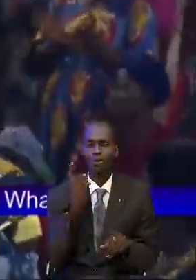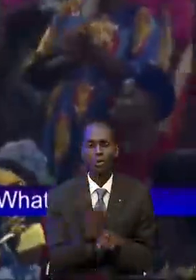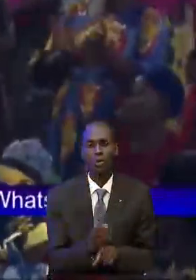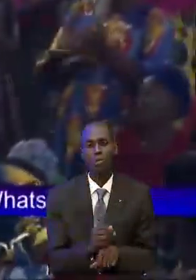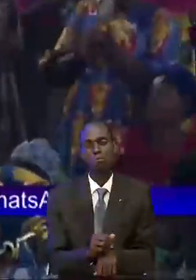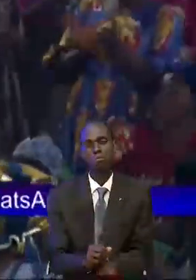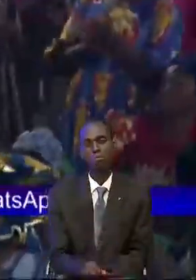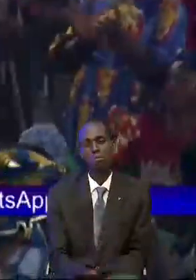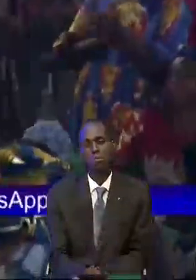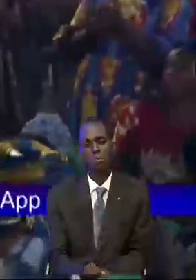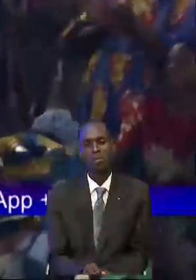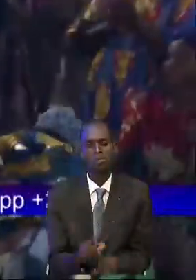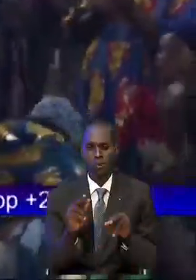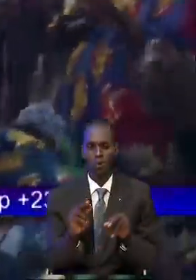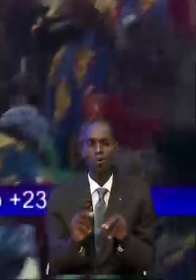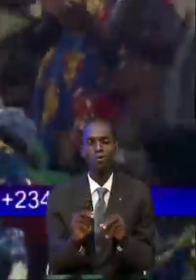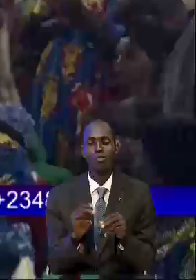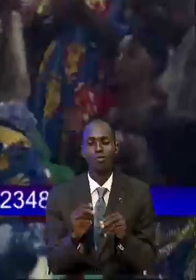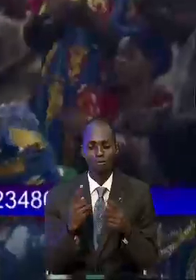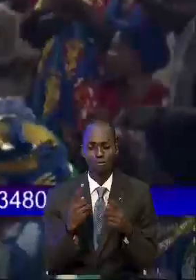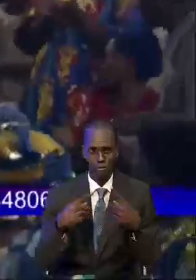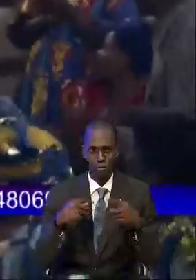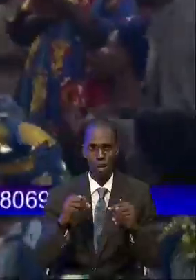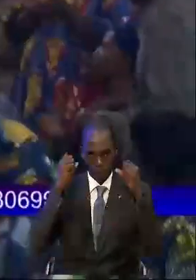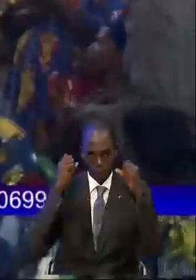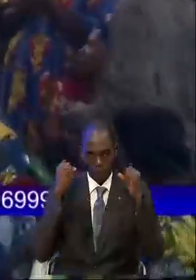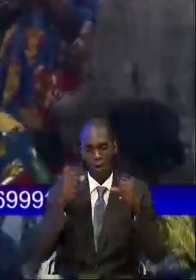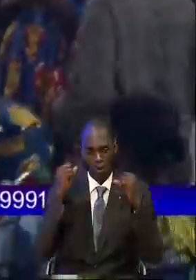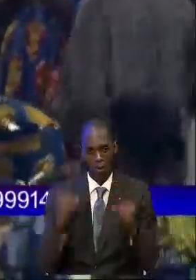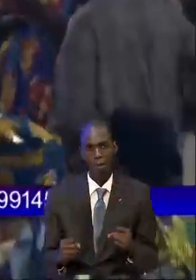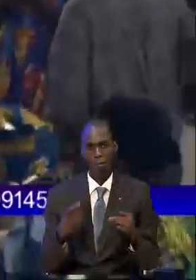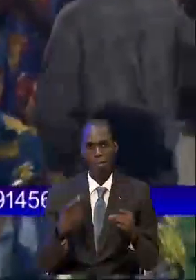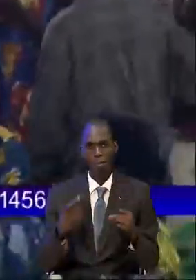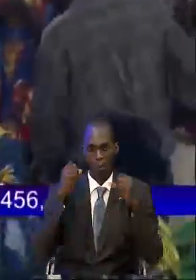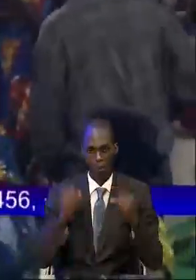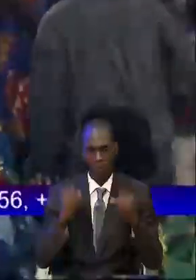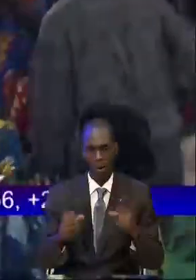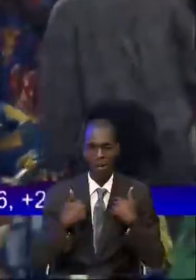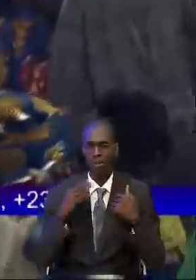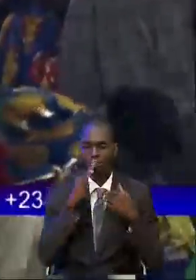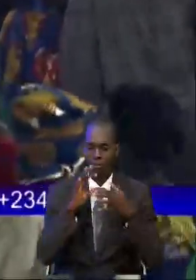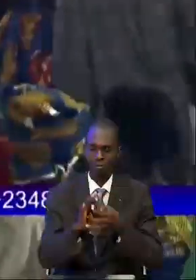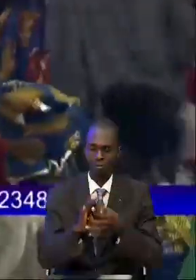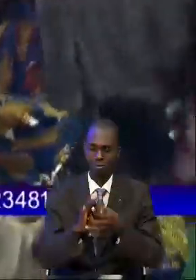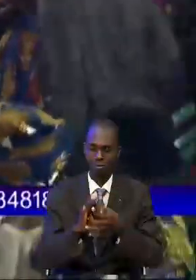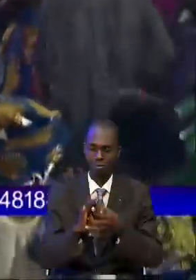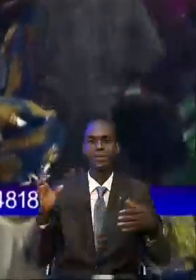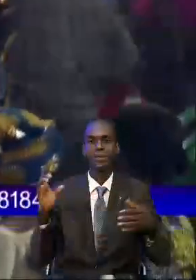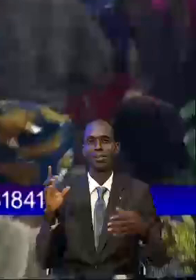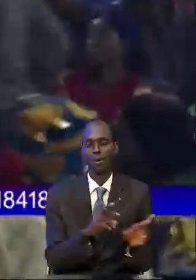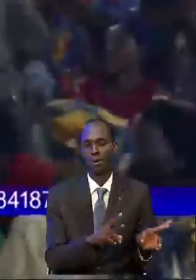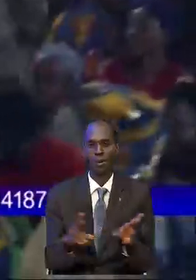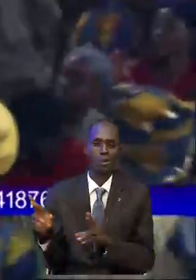Look at what is happening over there. As you describe your miracle, come to all six. Power, power,